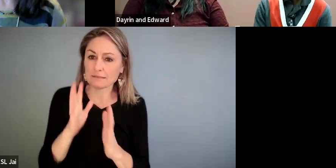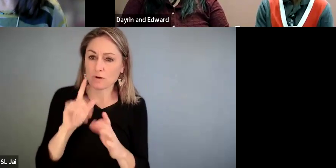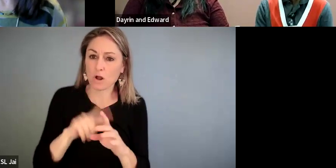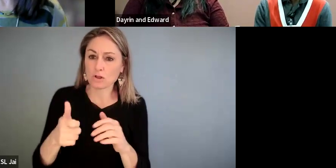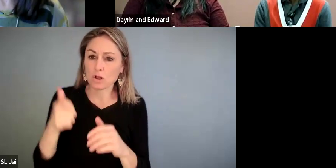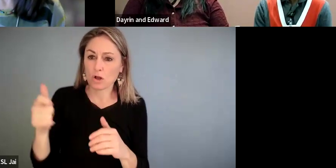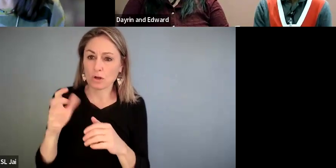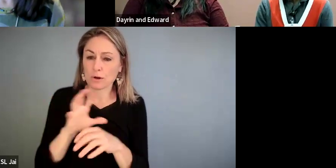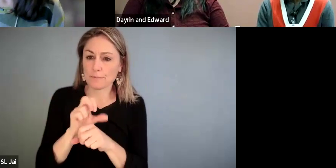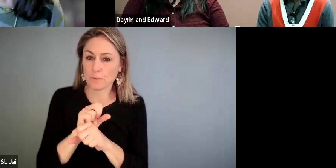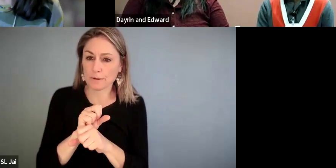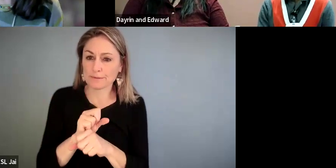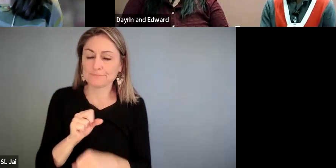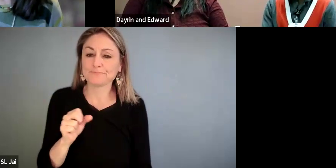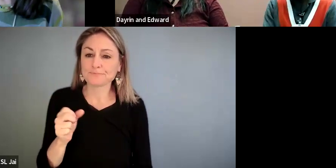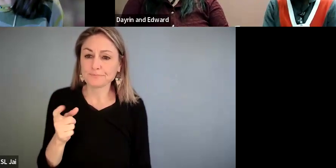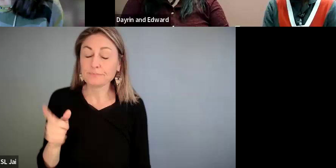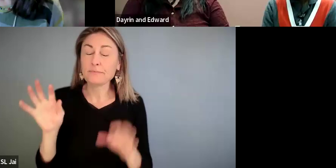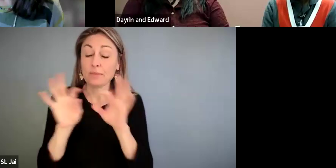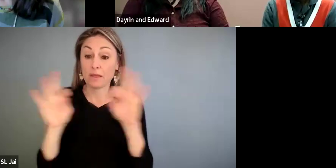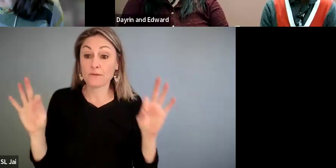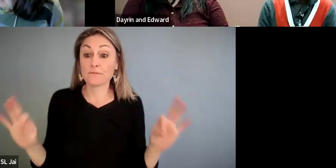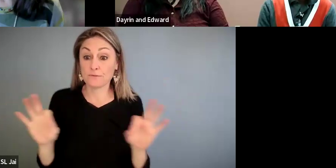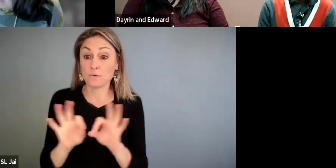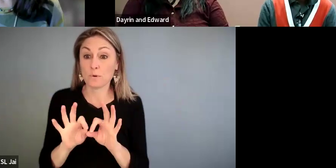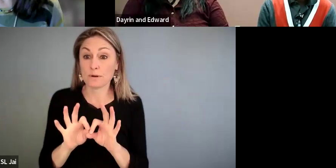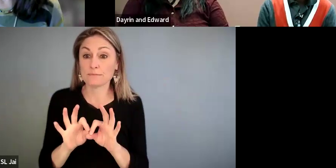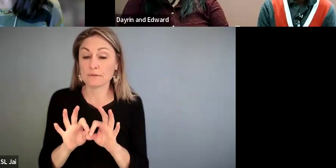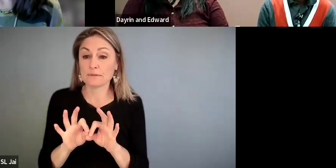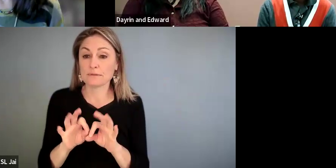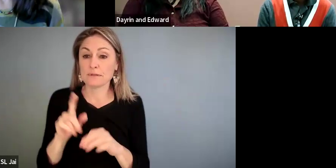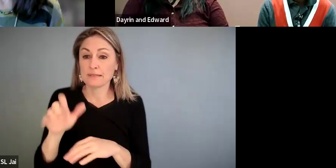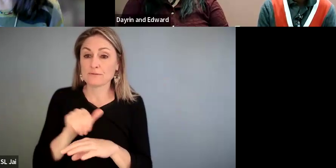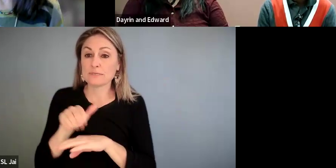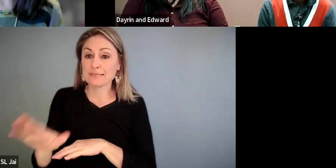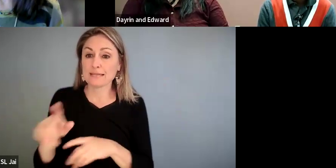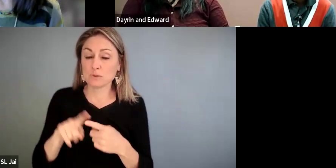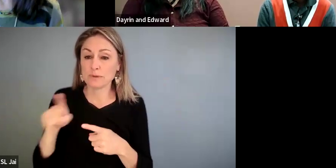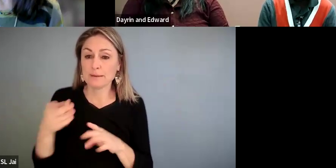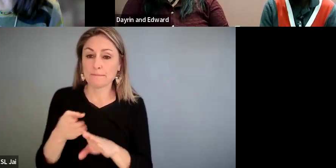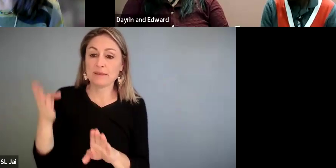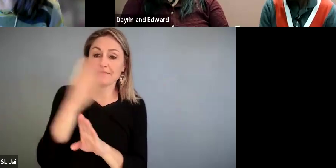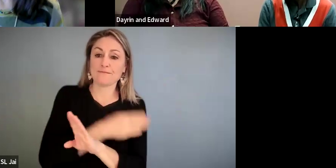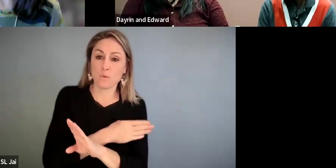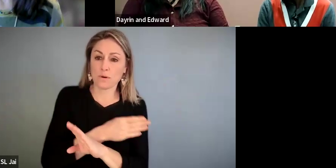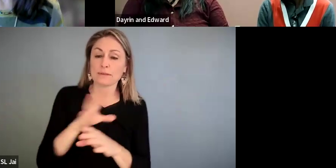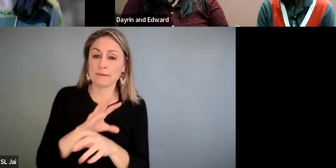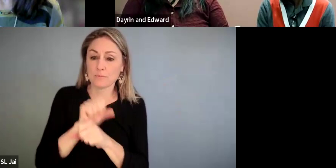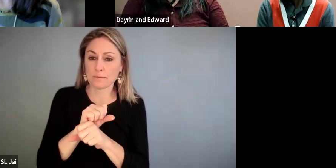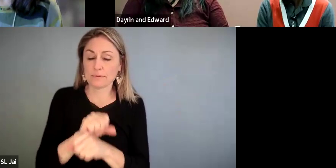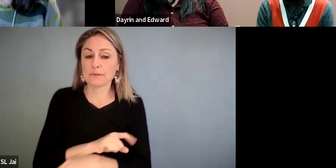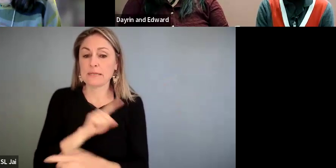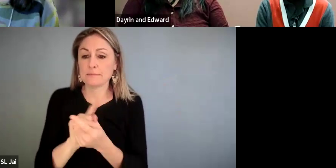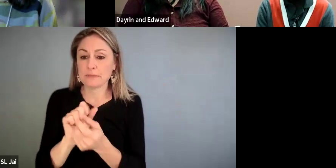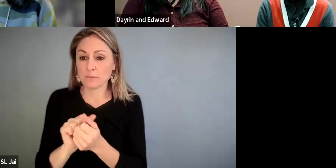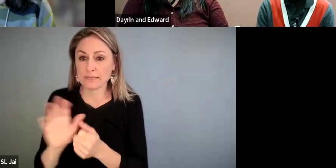appointment, requests need to the forms to send him to him ahead of time. Meet with his